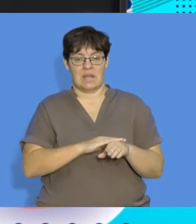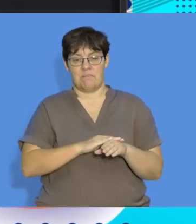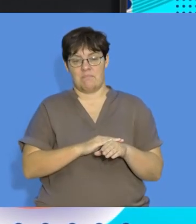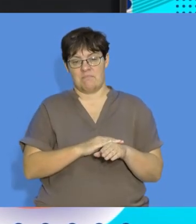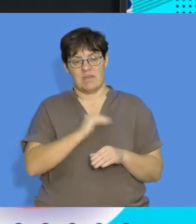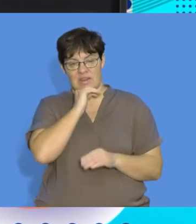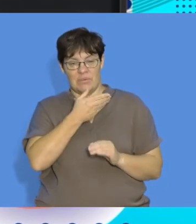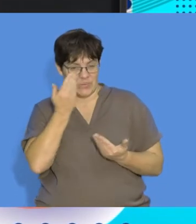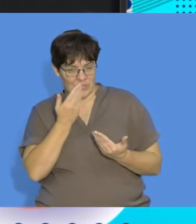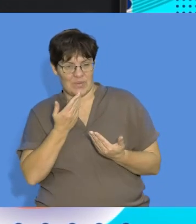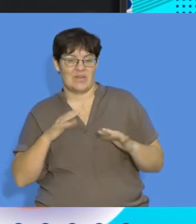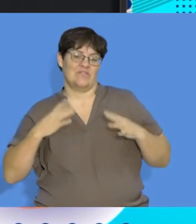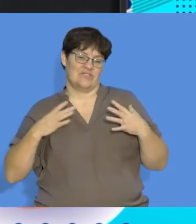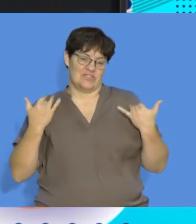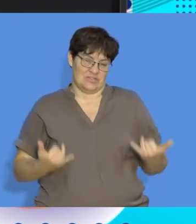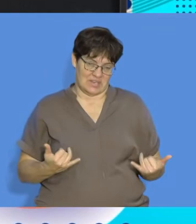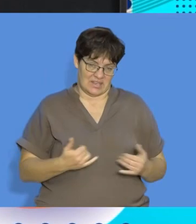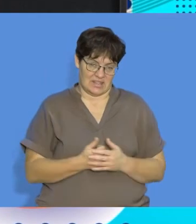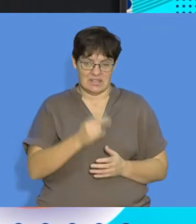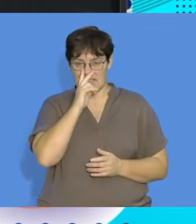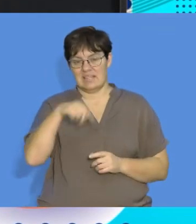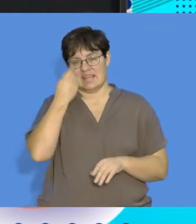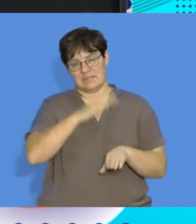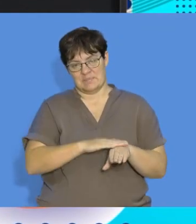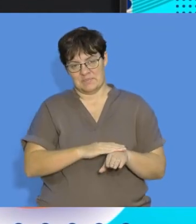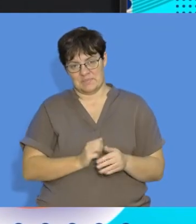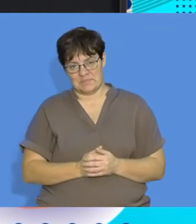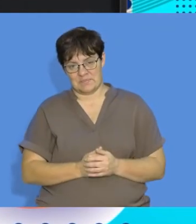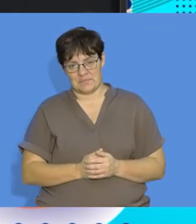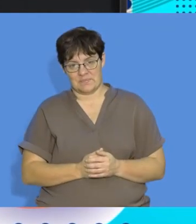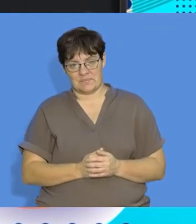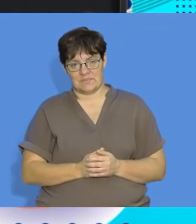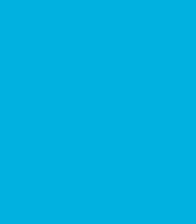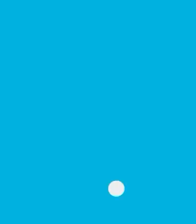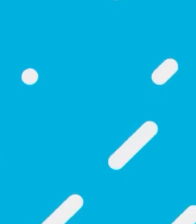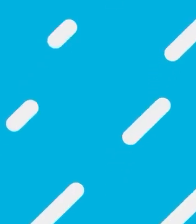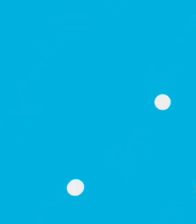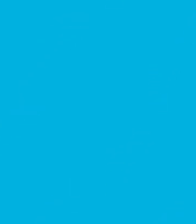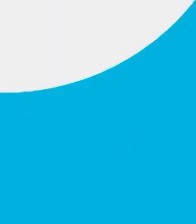I think because of time constraints, that's all the time we had for today. See you next time.